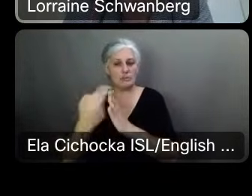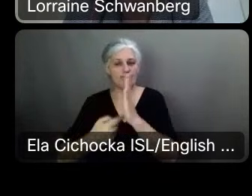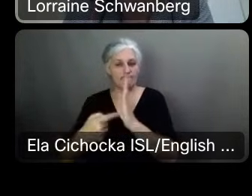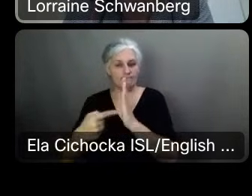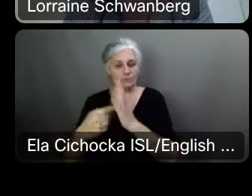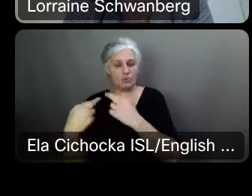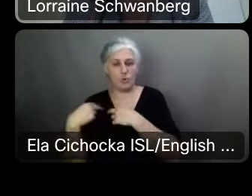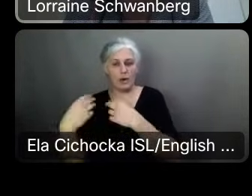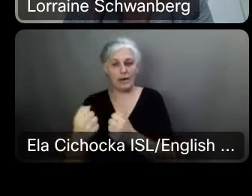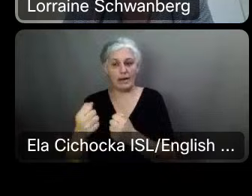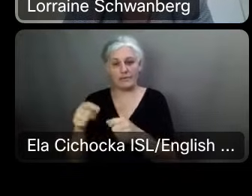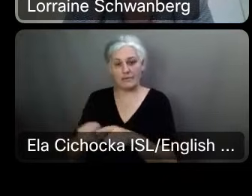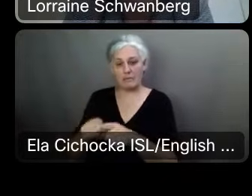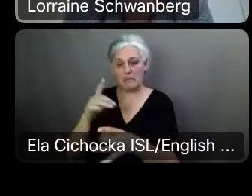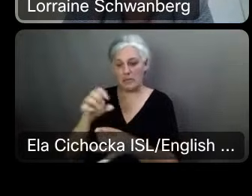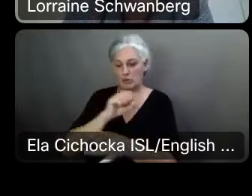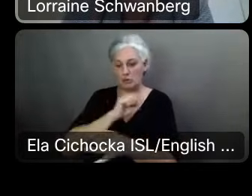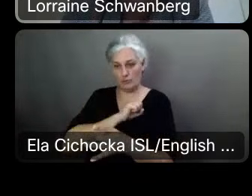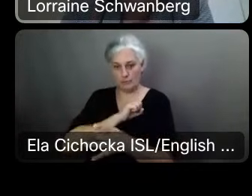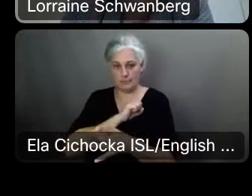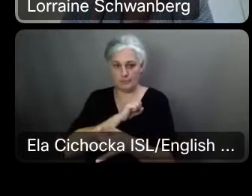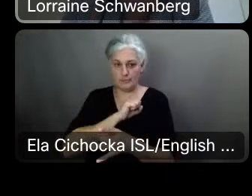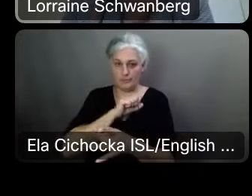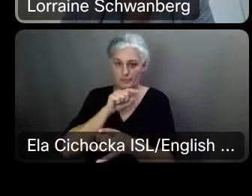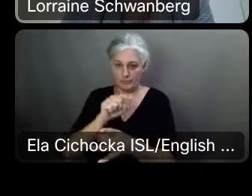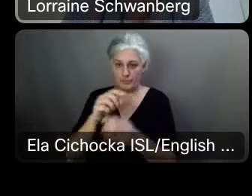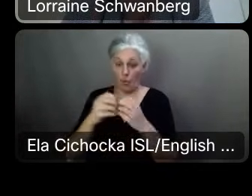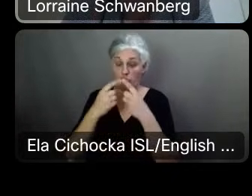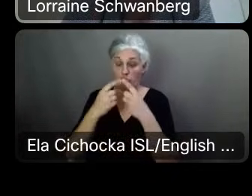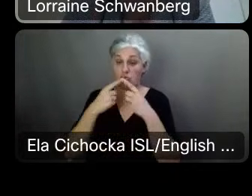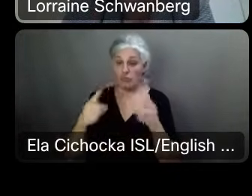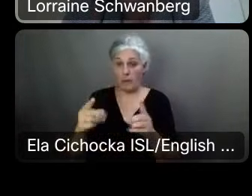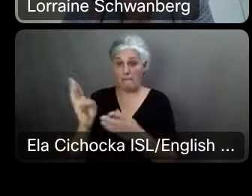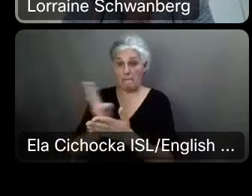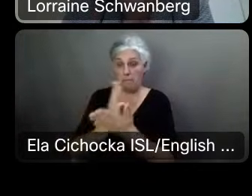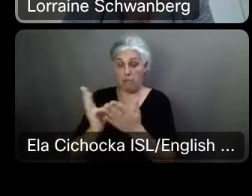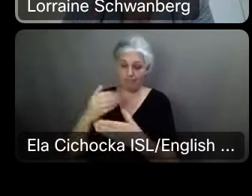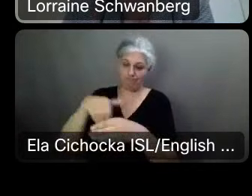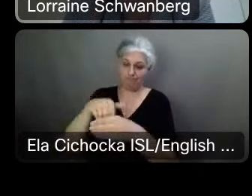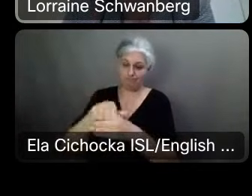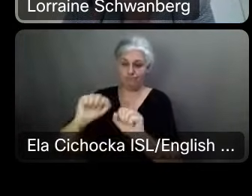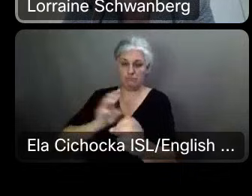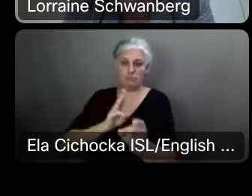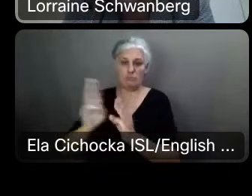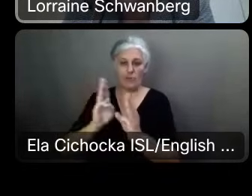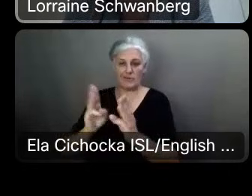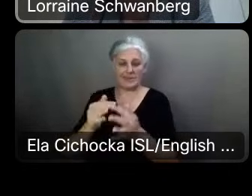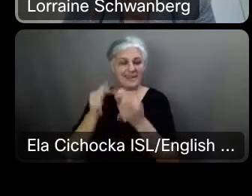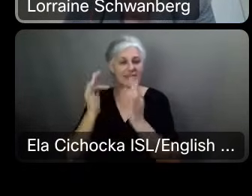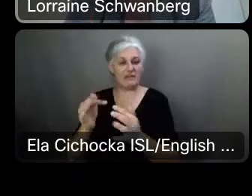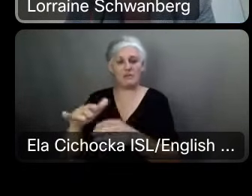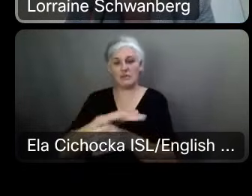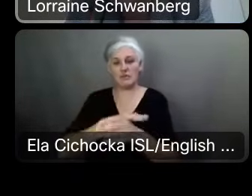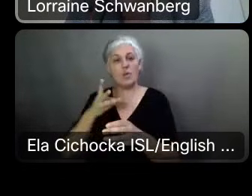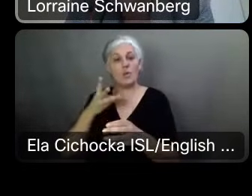a role in ensuring that open disclosure is part and parcel of our practice, and certainly it's an area that they will